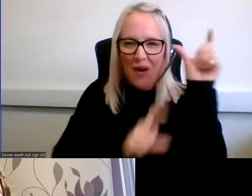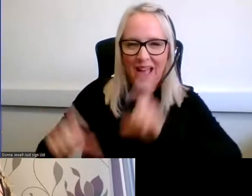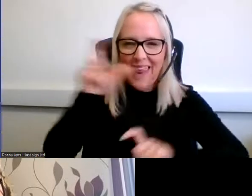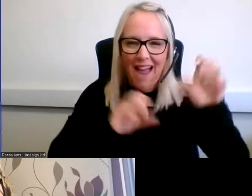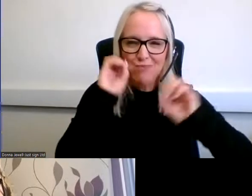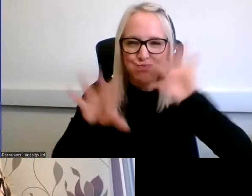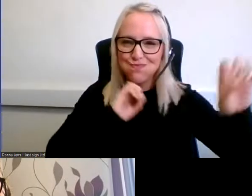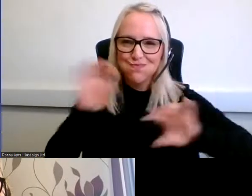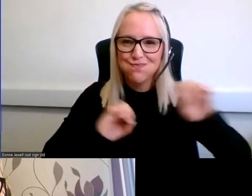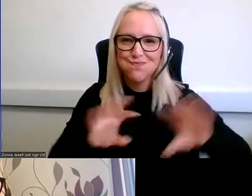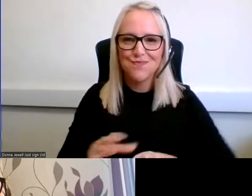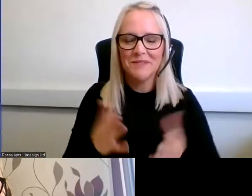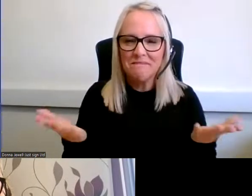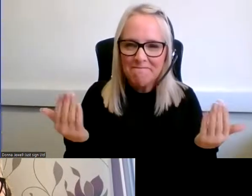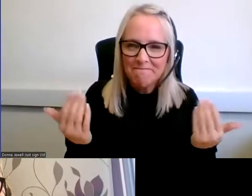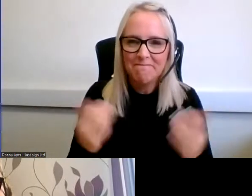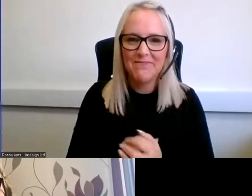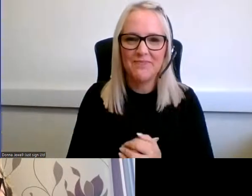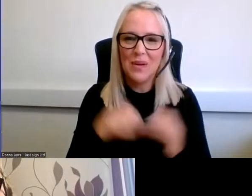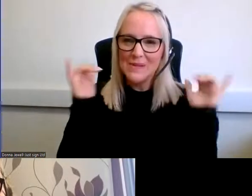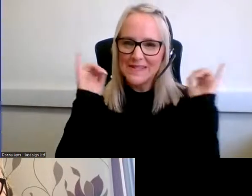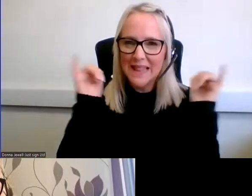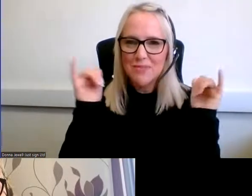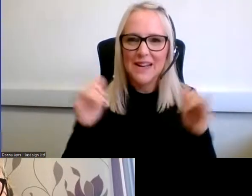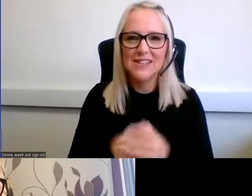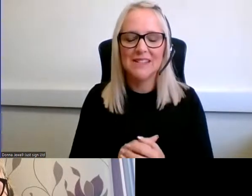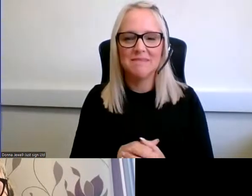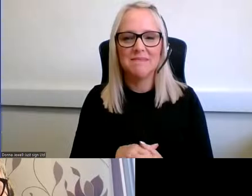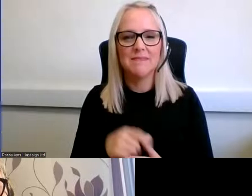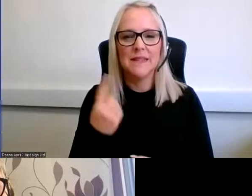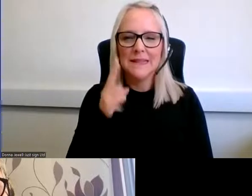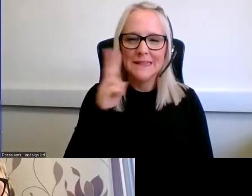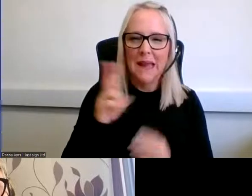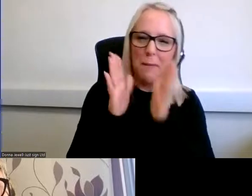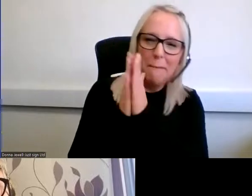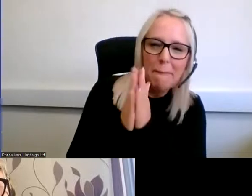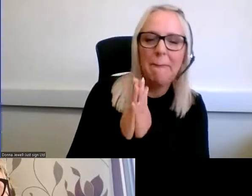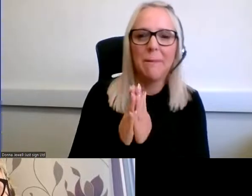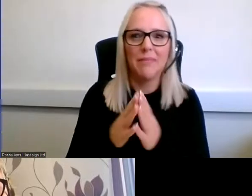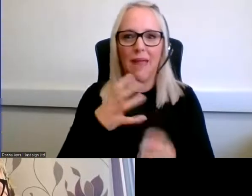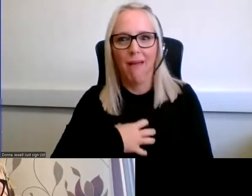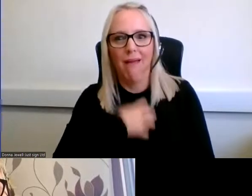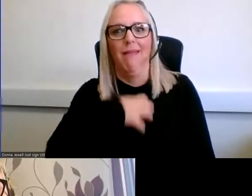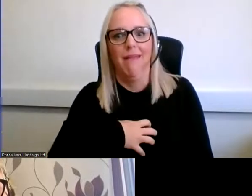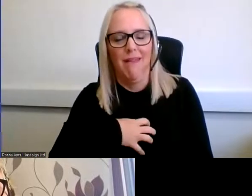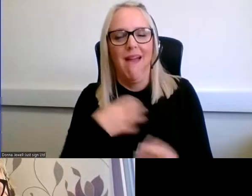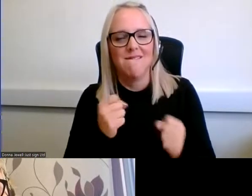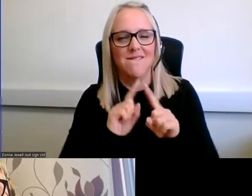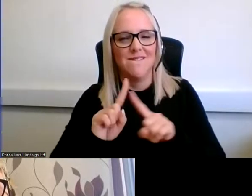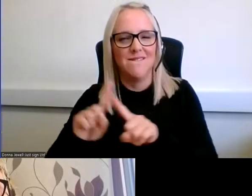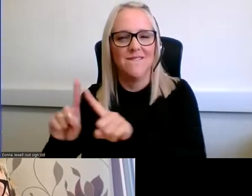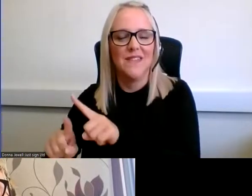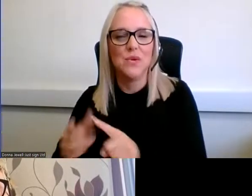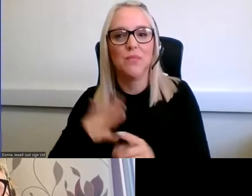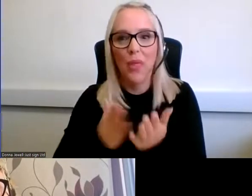else? Celebration, here we all are today. Ooh, Audrey's surprised, clapping hands. So please do use your reactions throughout the